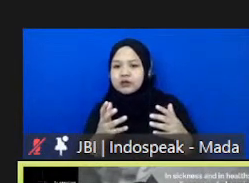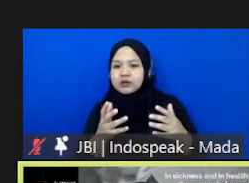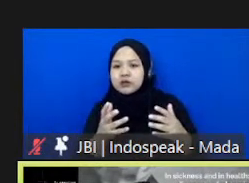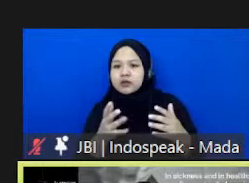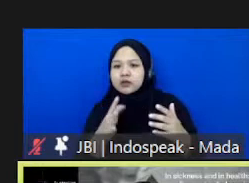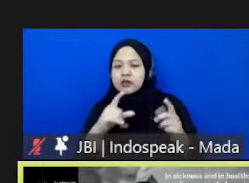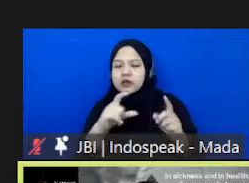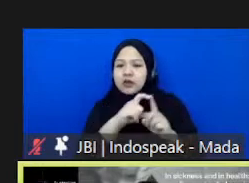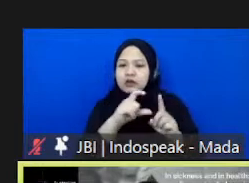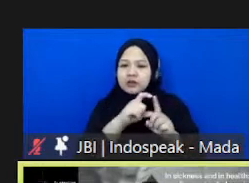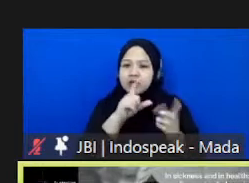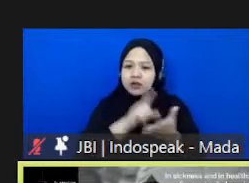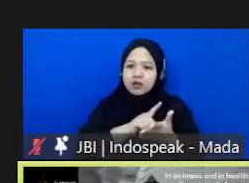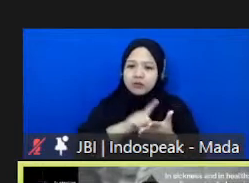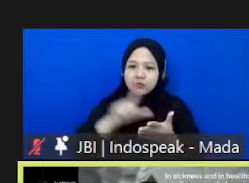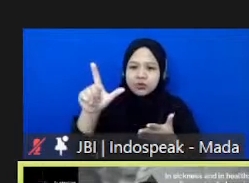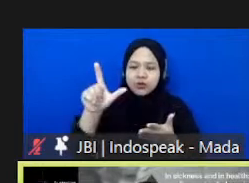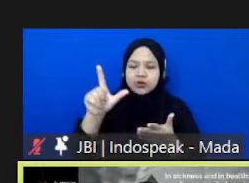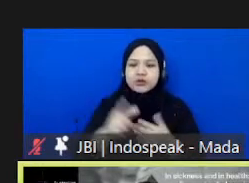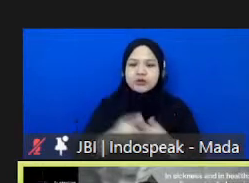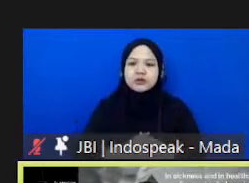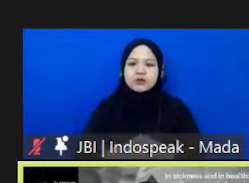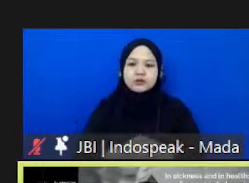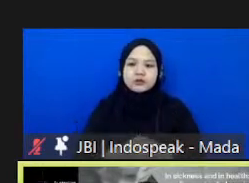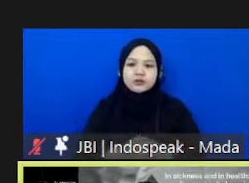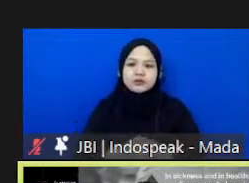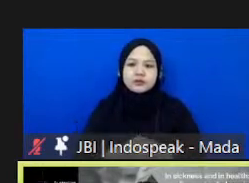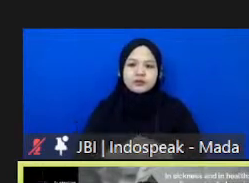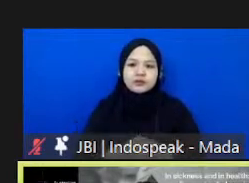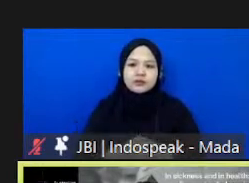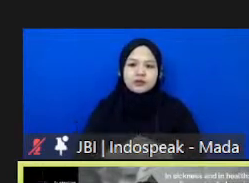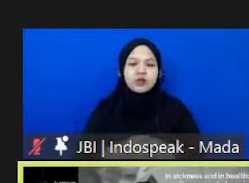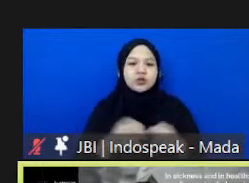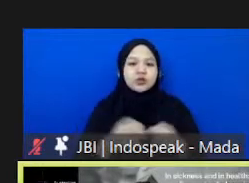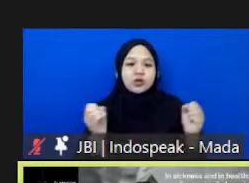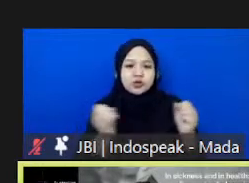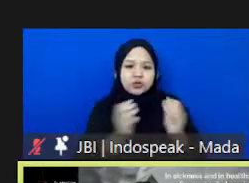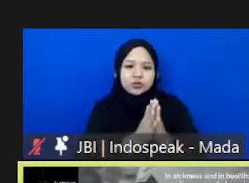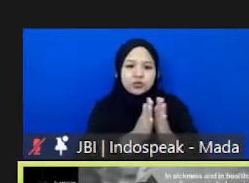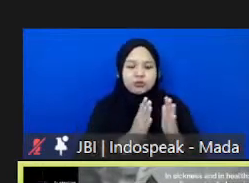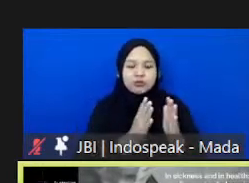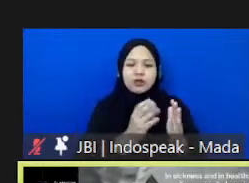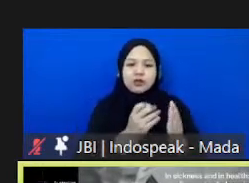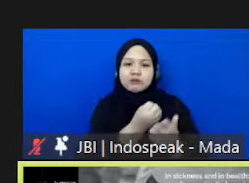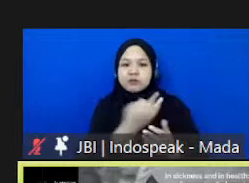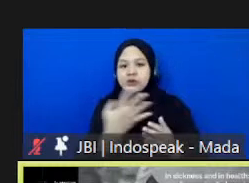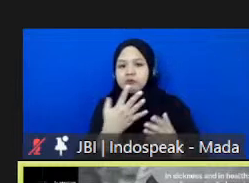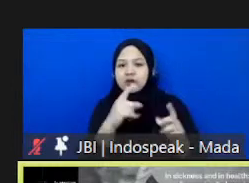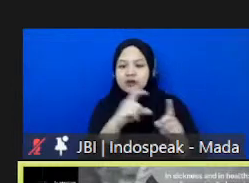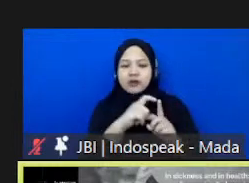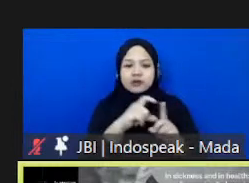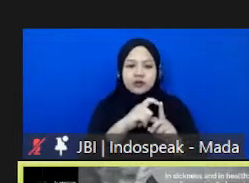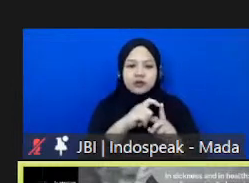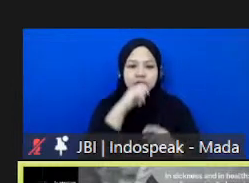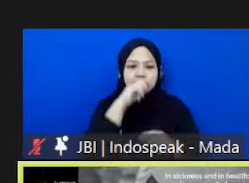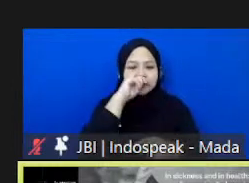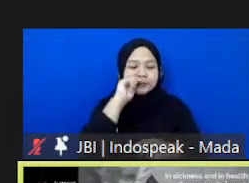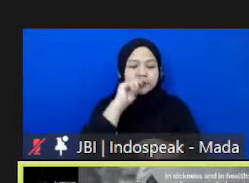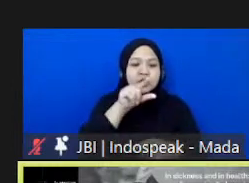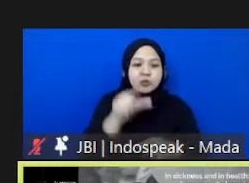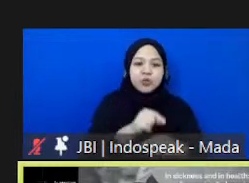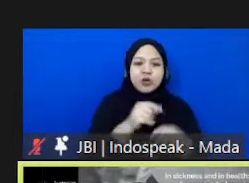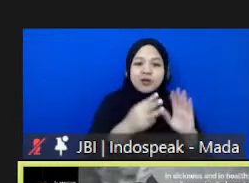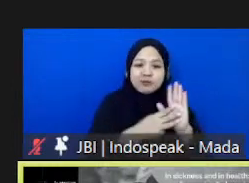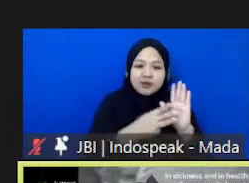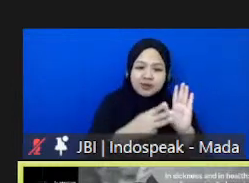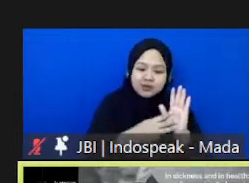reporting. And also these are all absolute numbers of data. And then, however, in March